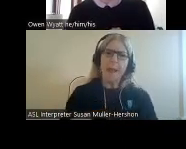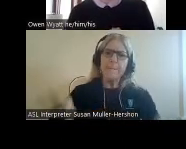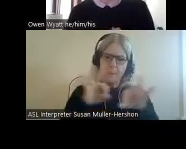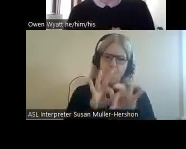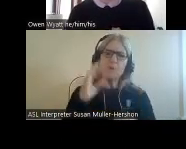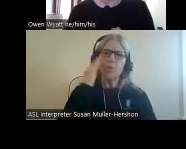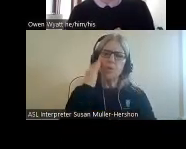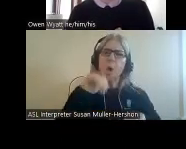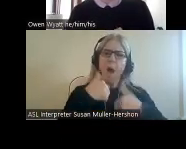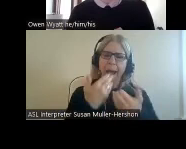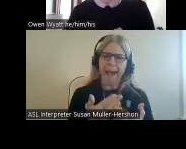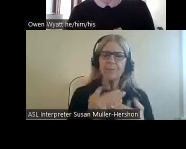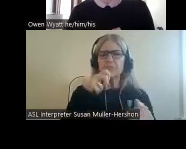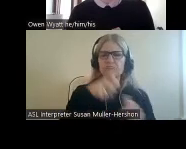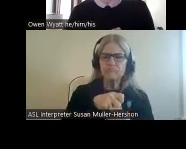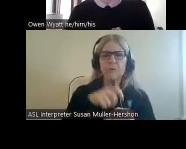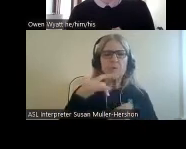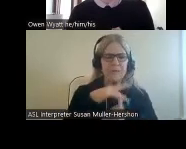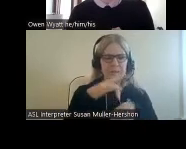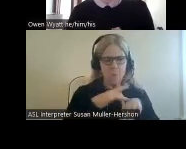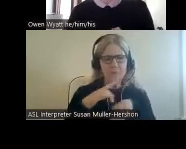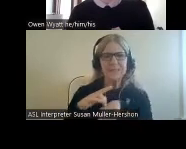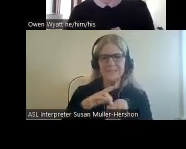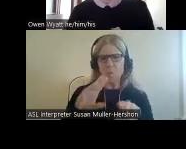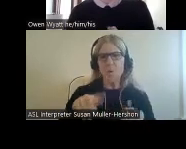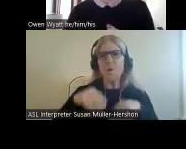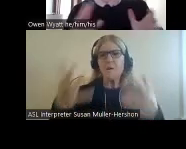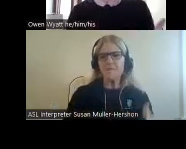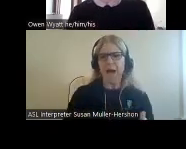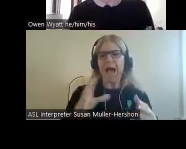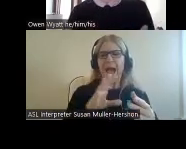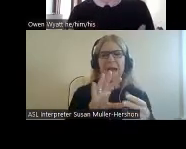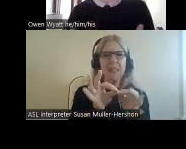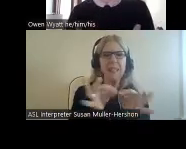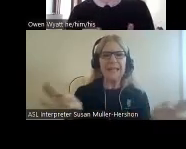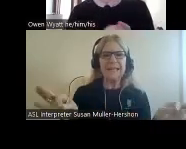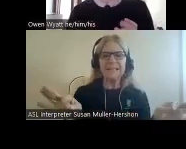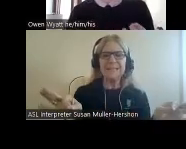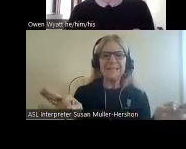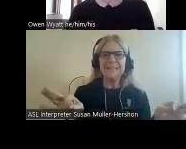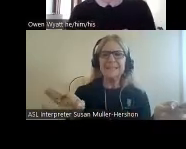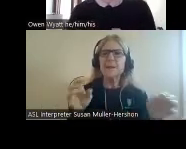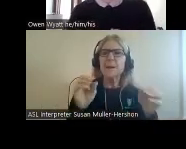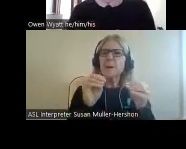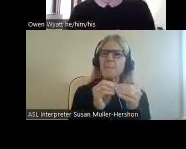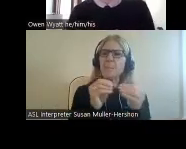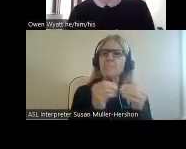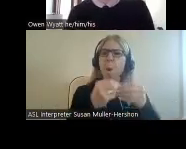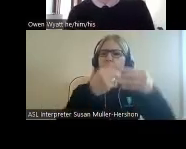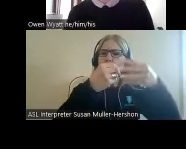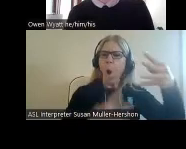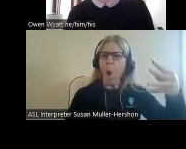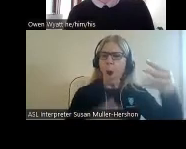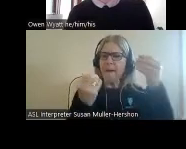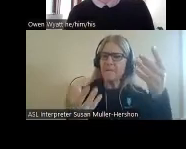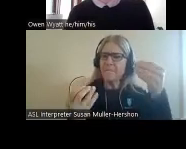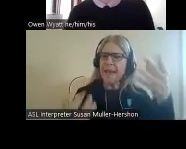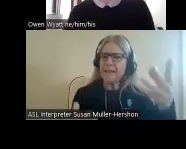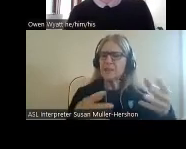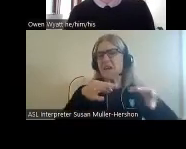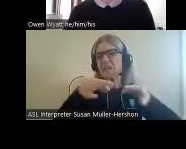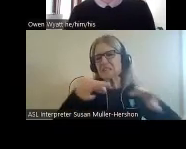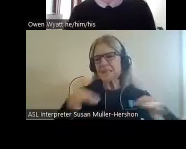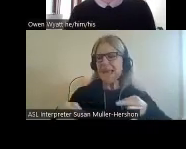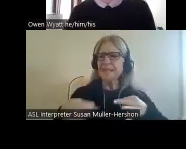going to provide a link to a more full handout that outlines wellness